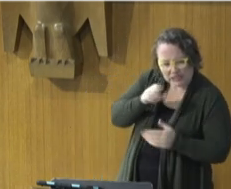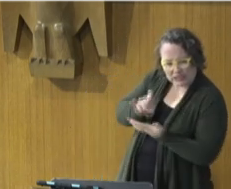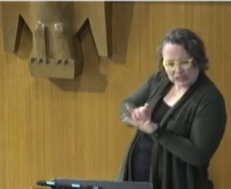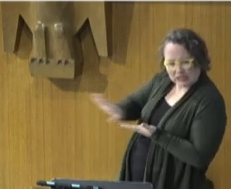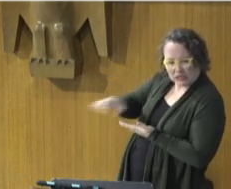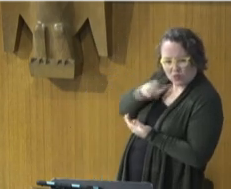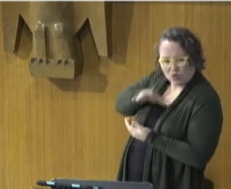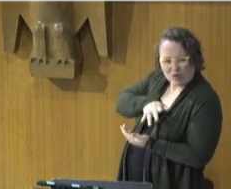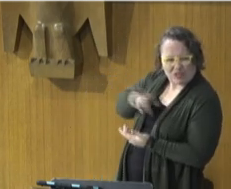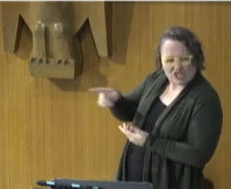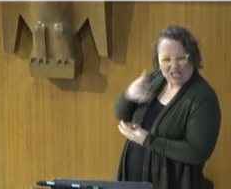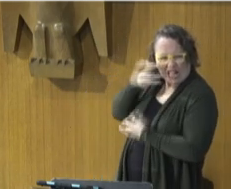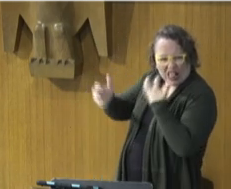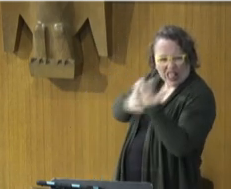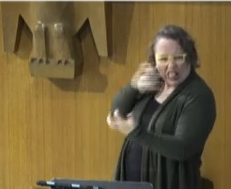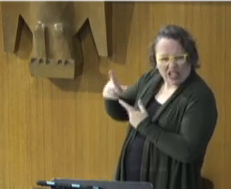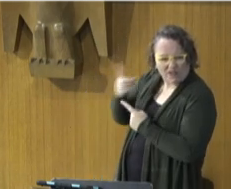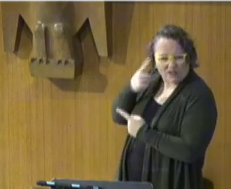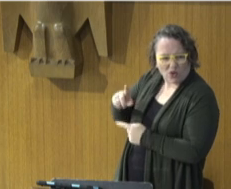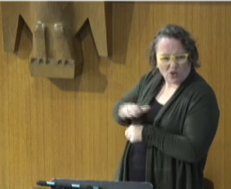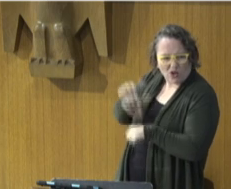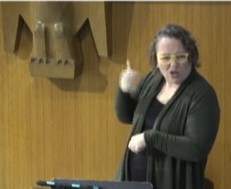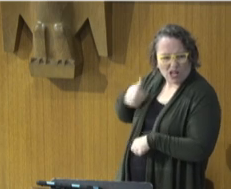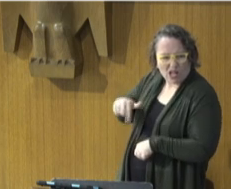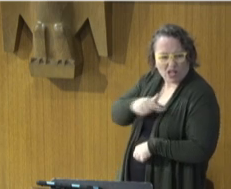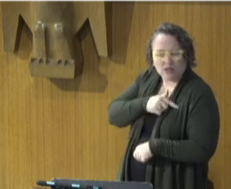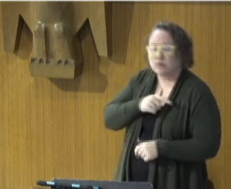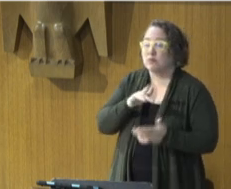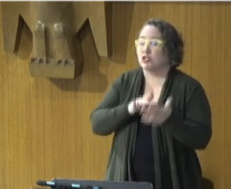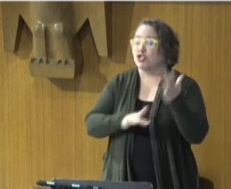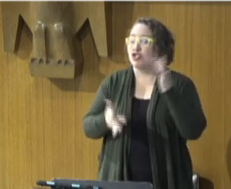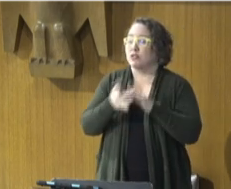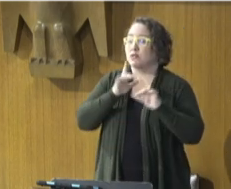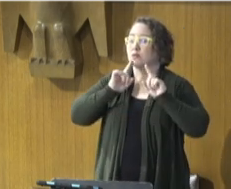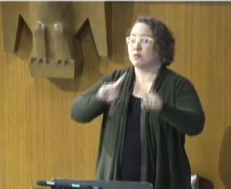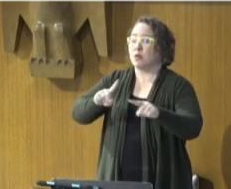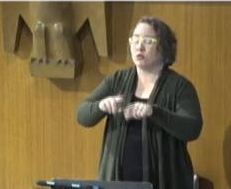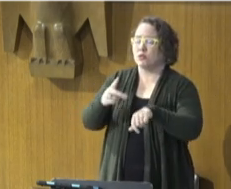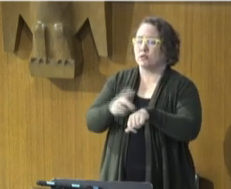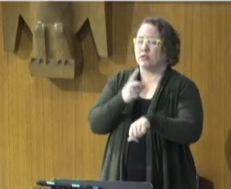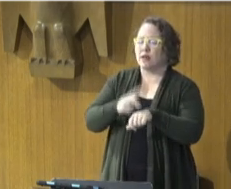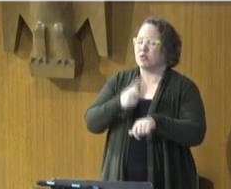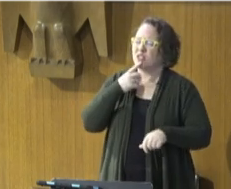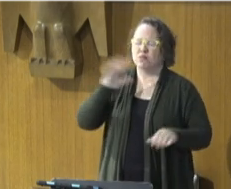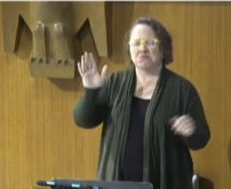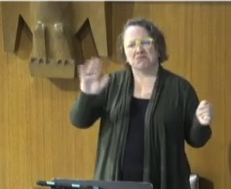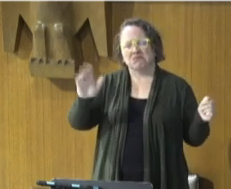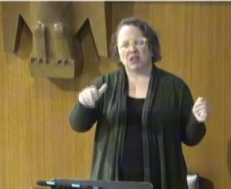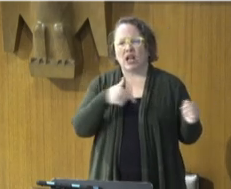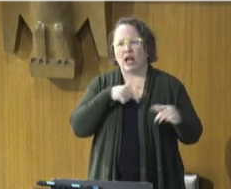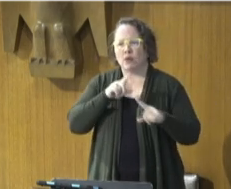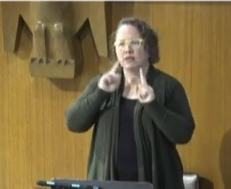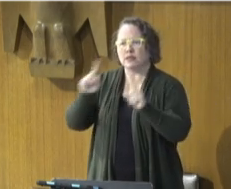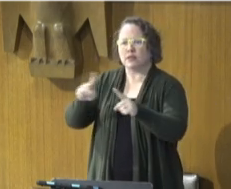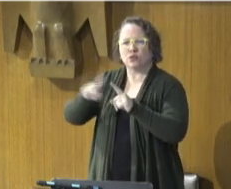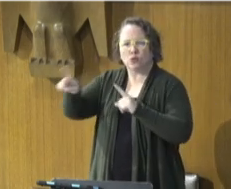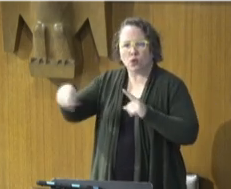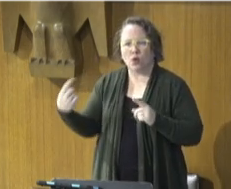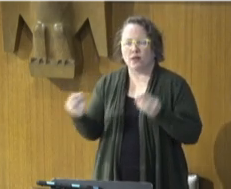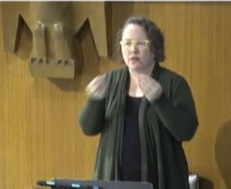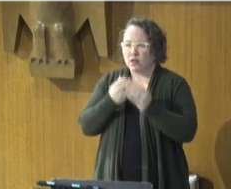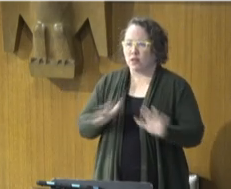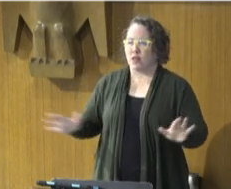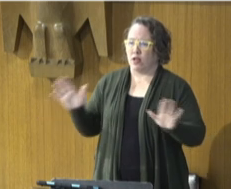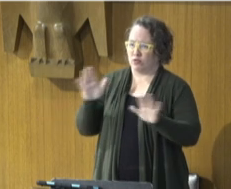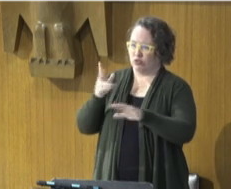for she keeps shouting after us. Jesus answered, I was sent only to the lost sheep of the house of